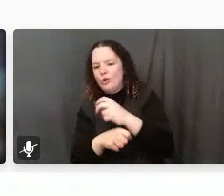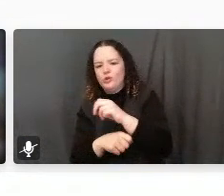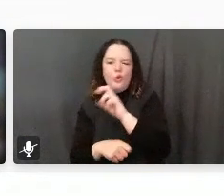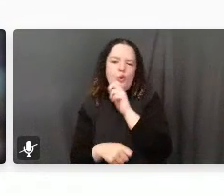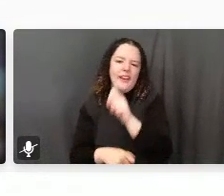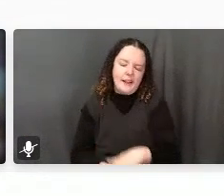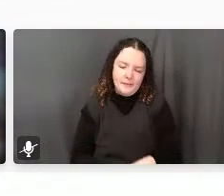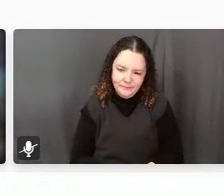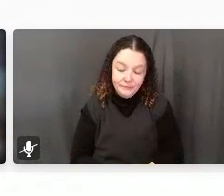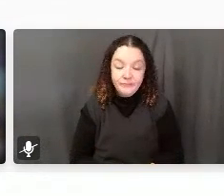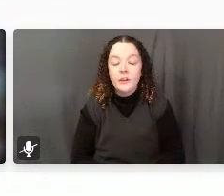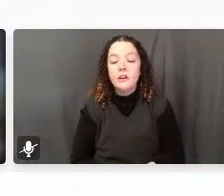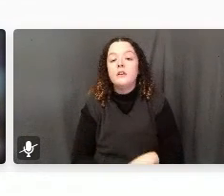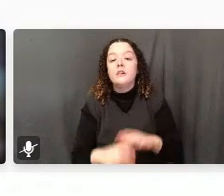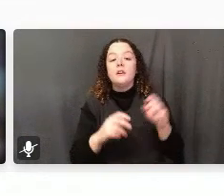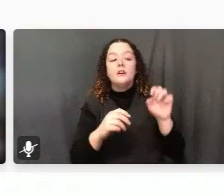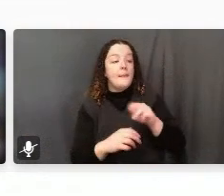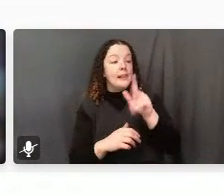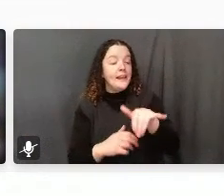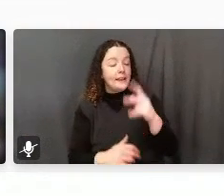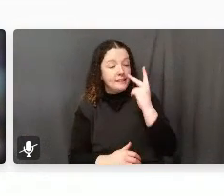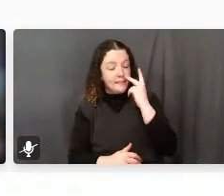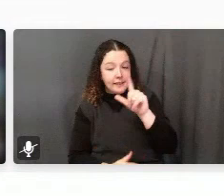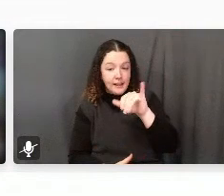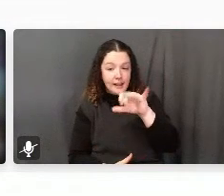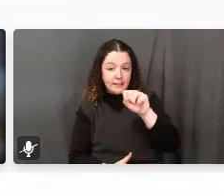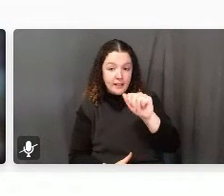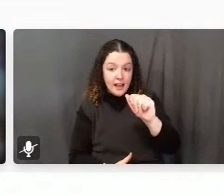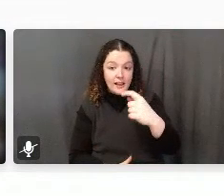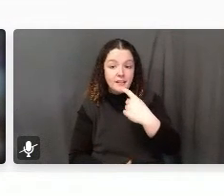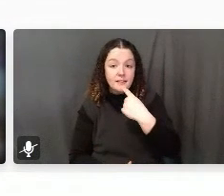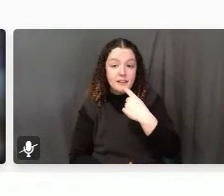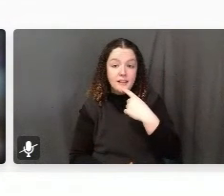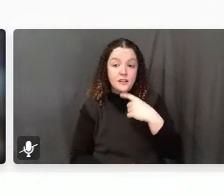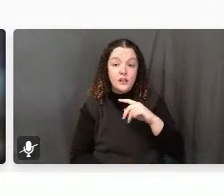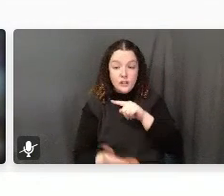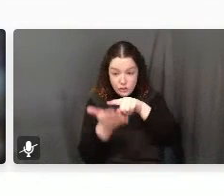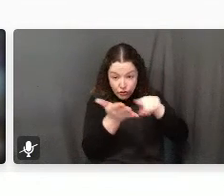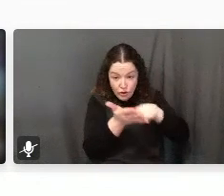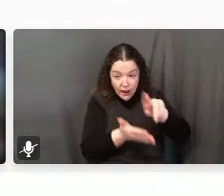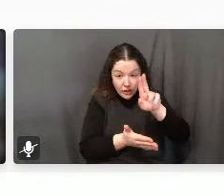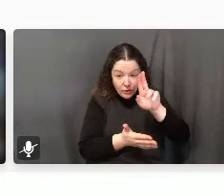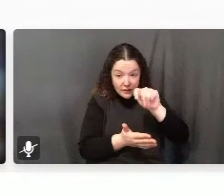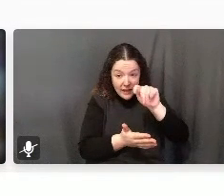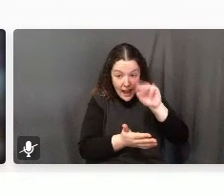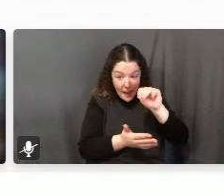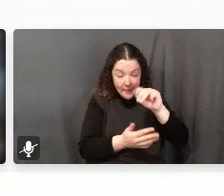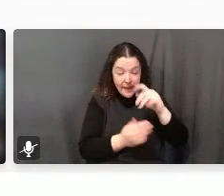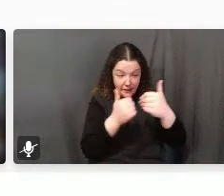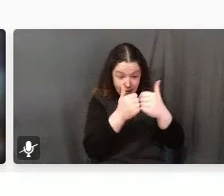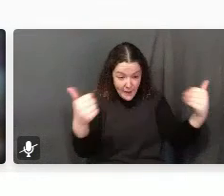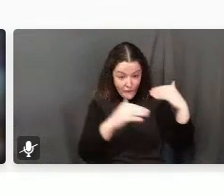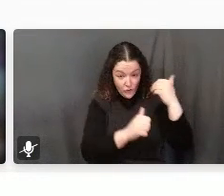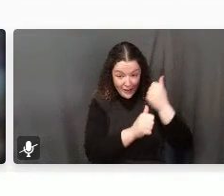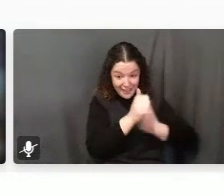I see a question from Lisa. To track UTM, we need to track each one separate for each email, correct? Yes, each